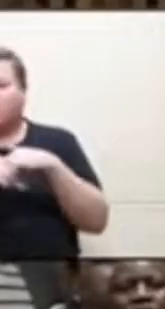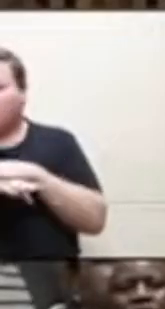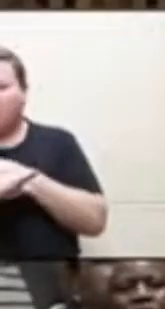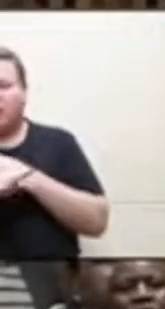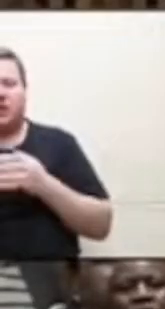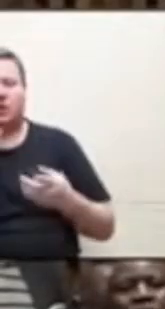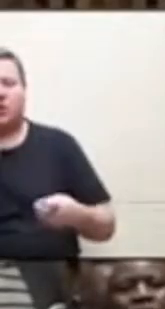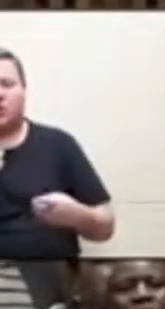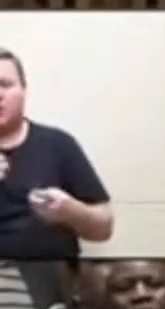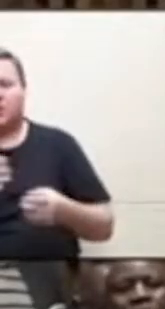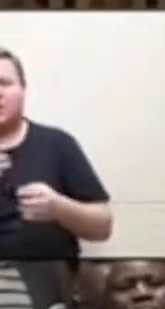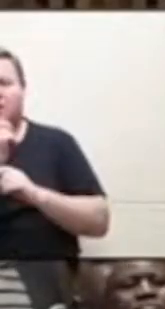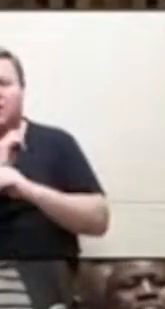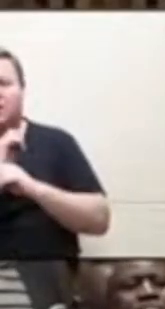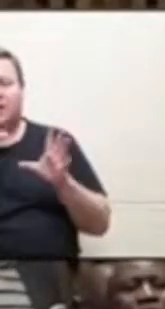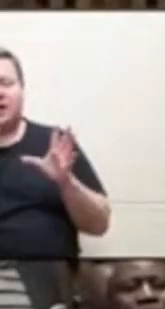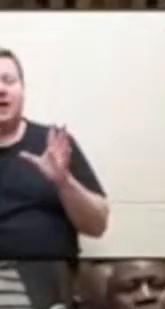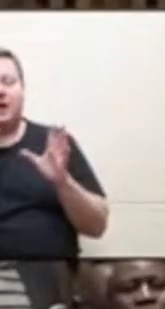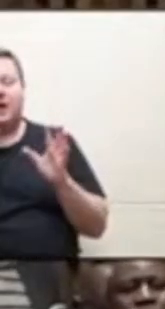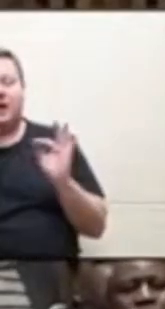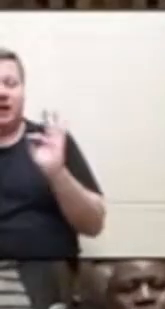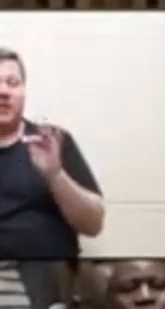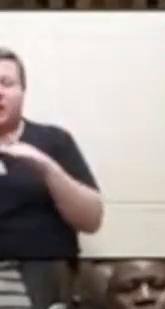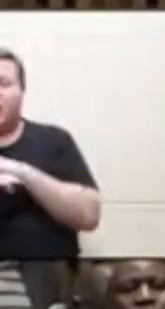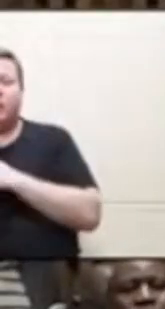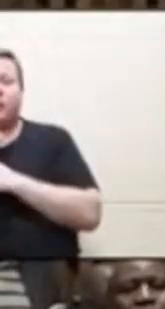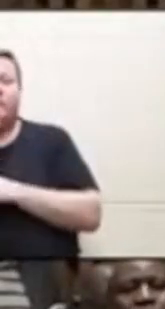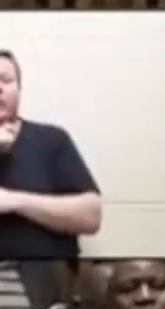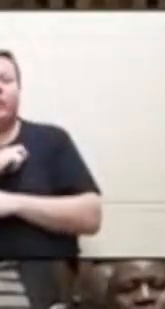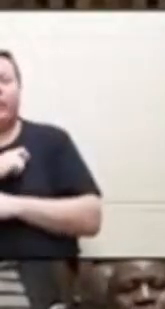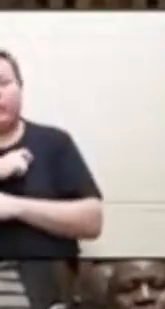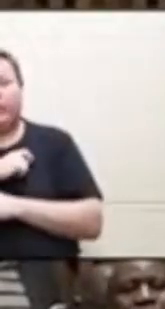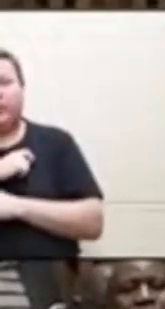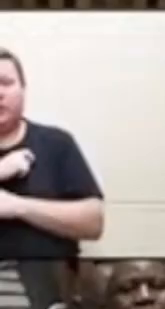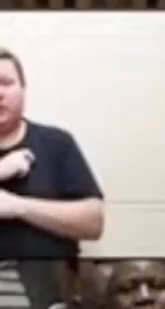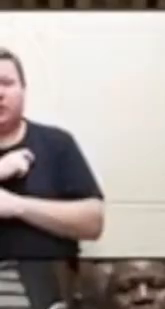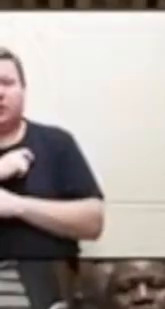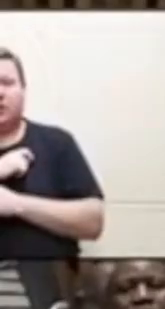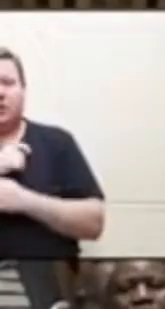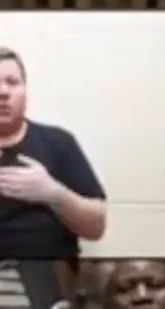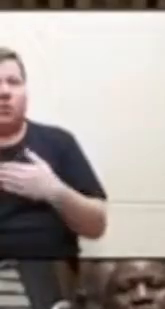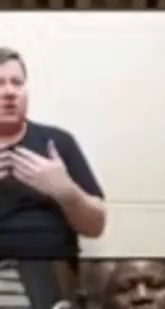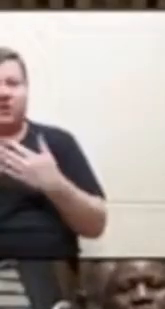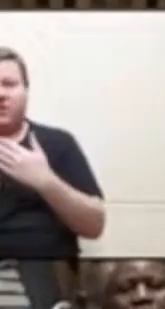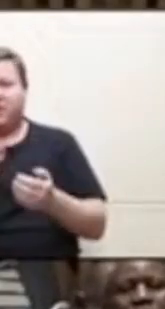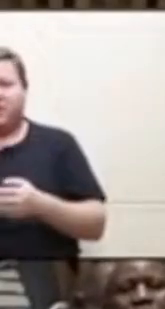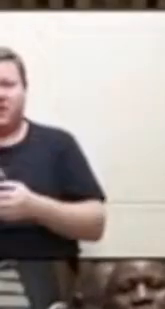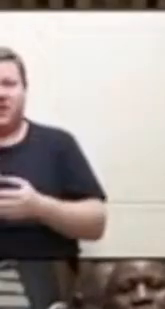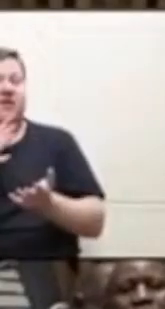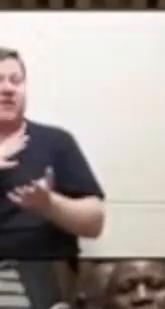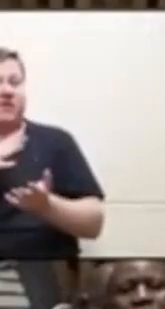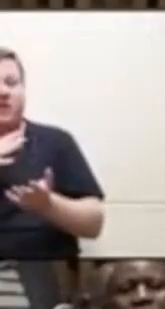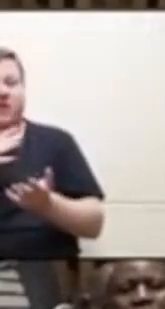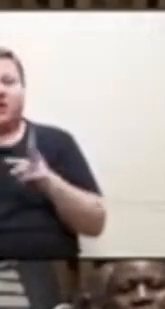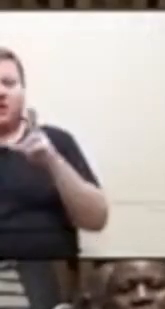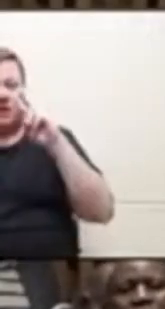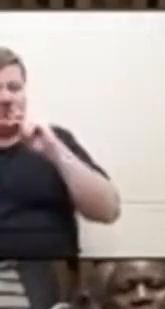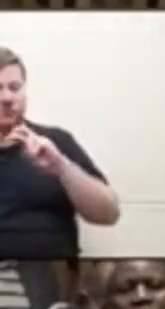Very clear that we have nothing to hide. We are telling you whatever is there can be investigated.